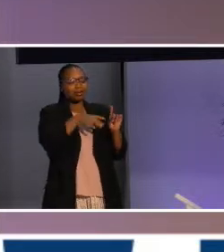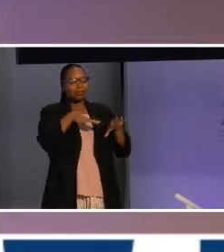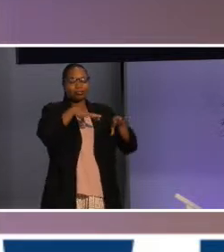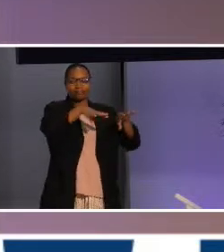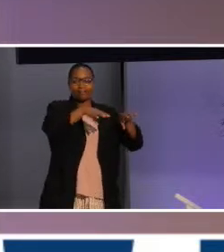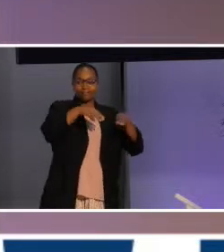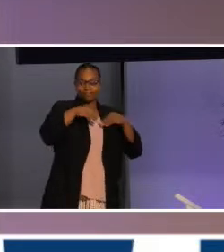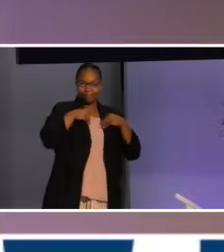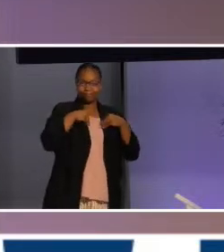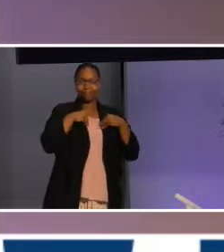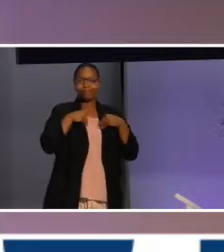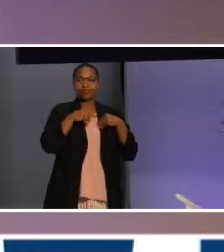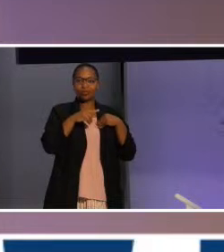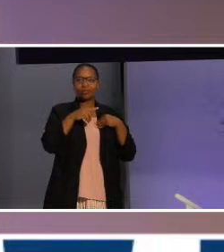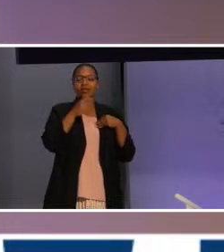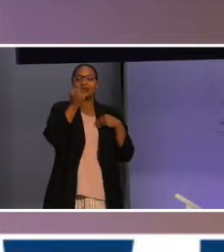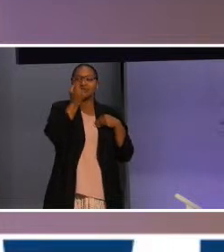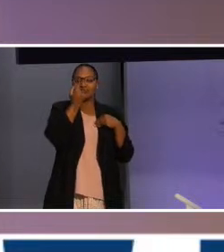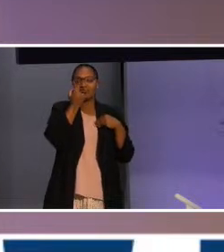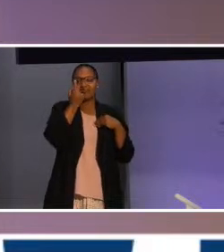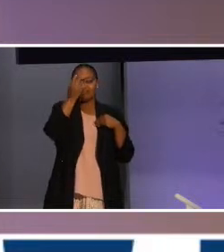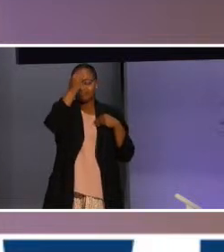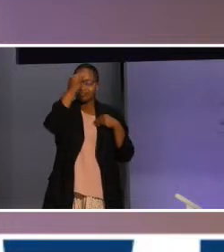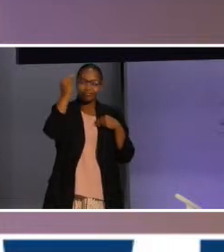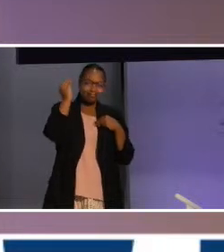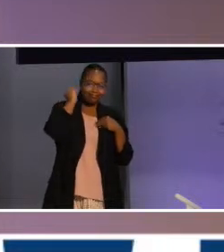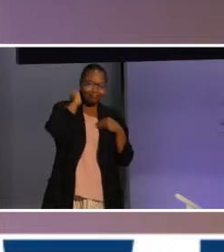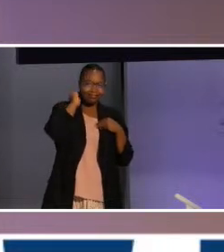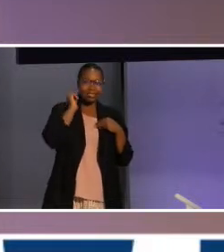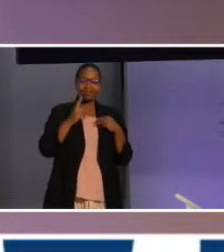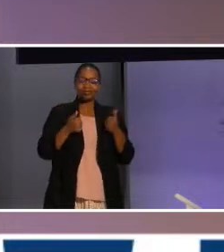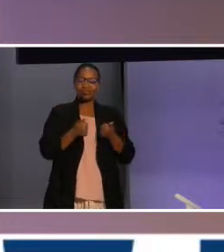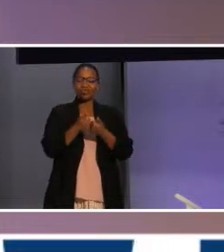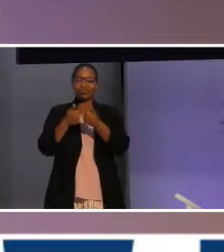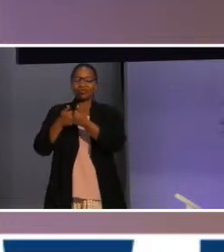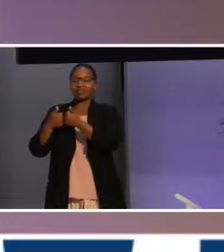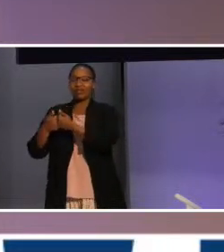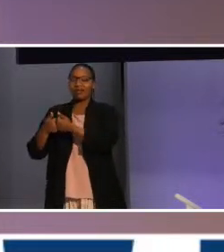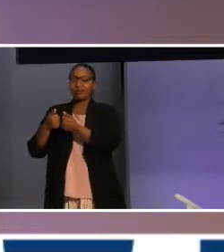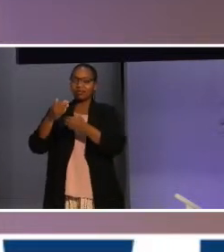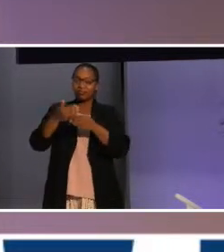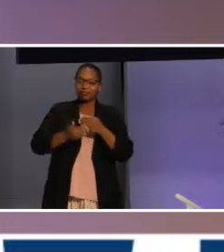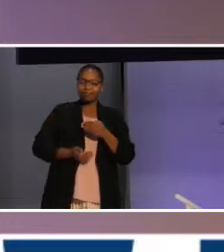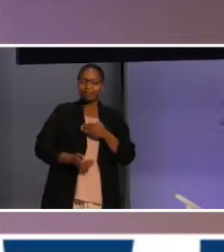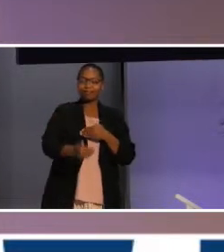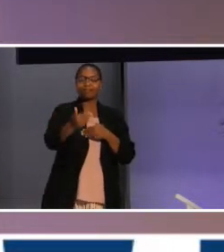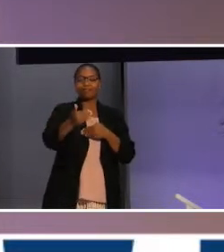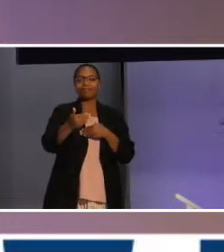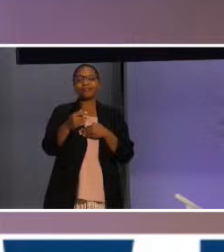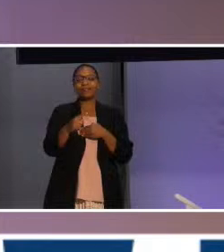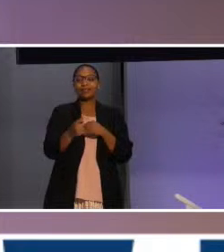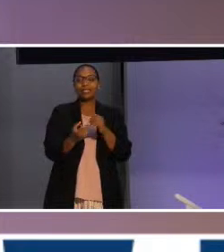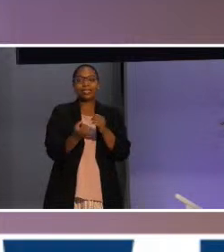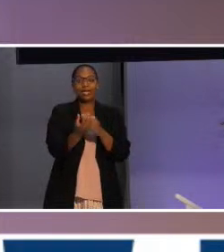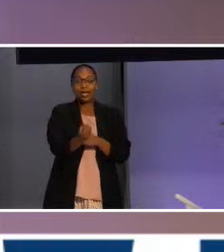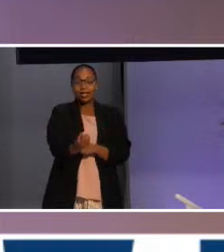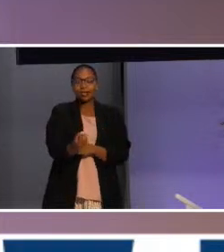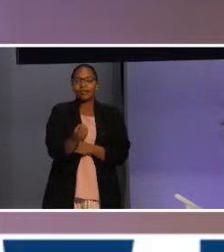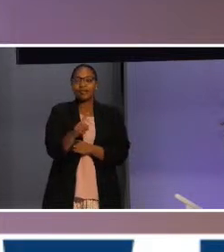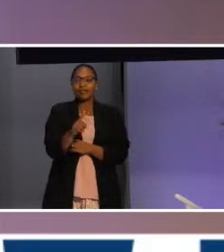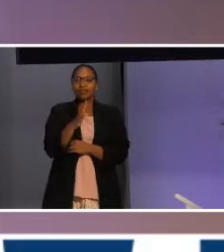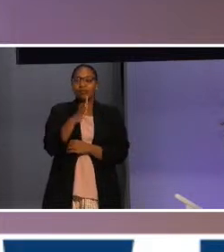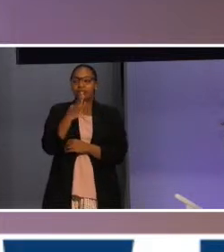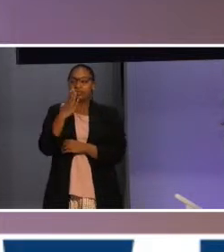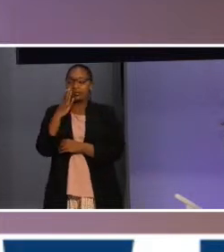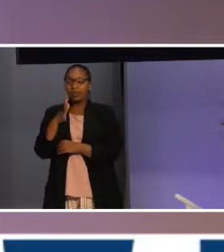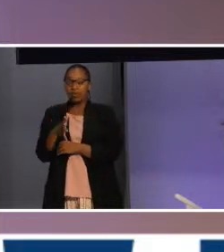ahead. We therefore count on the usual support of the government and the people of the